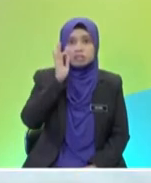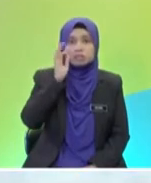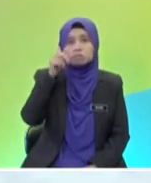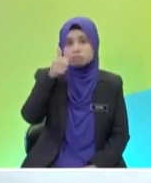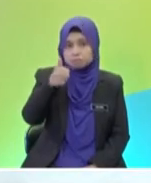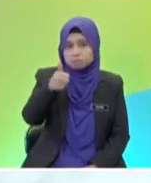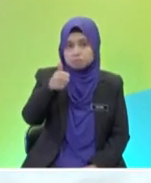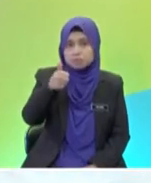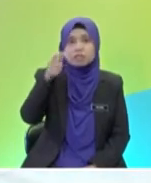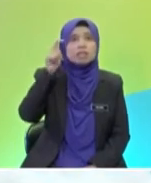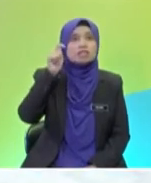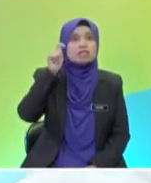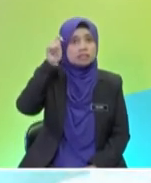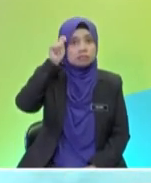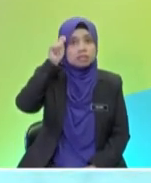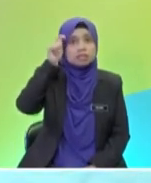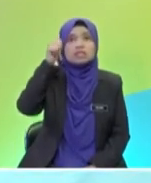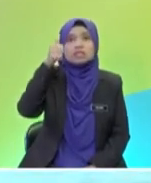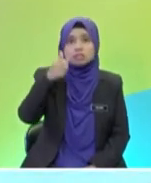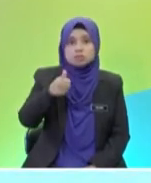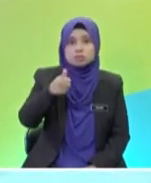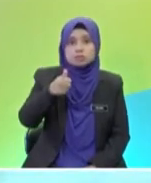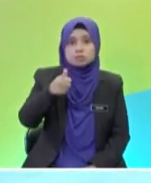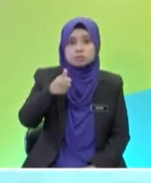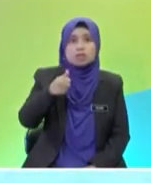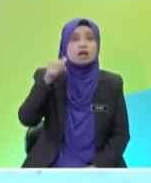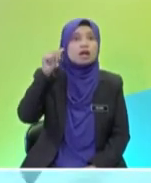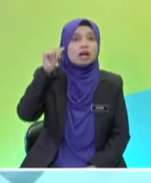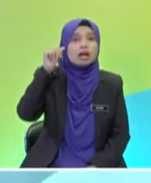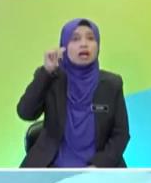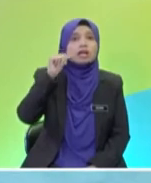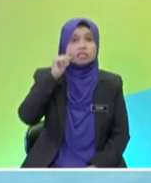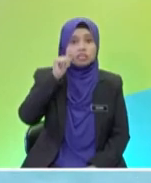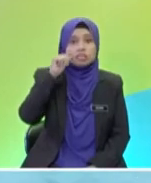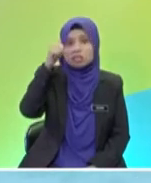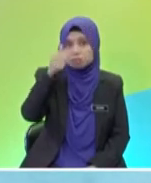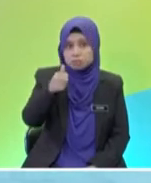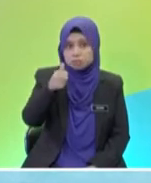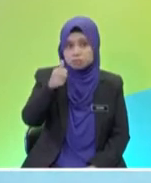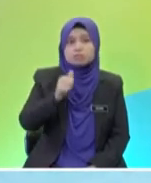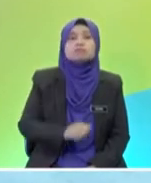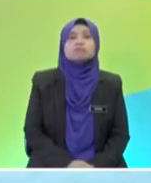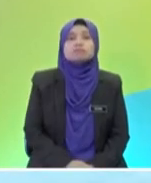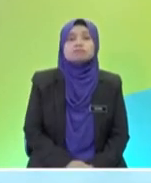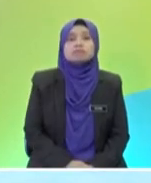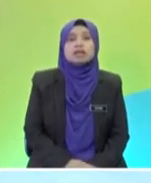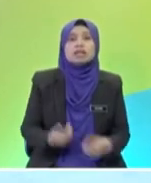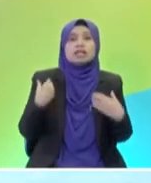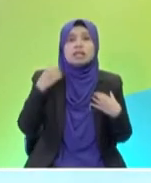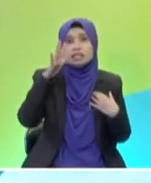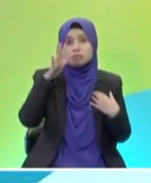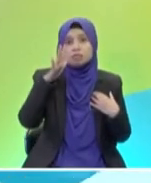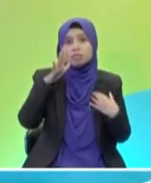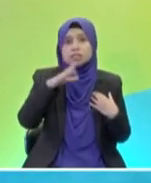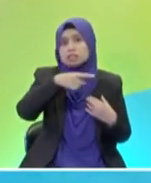good. Tamilendi, yes. And Arisha, I can see all of them got the five factors that we are talking